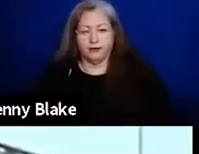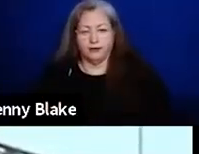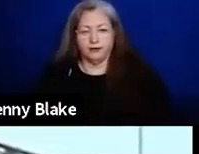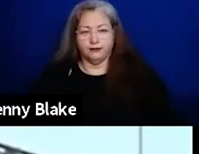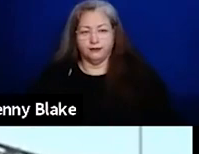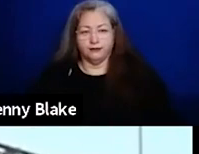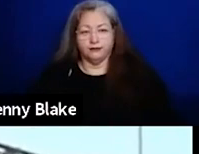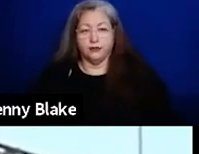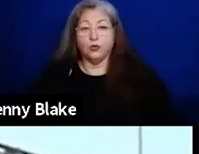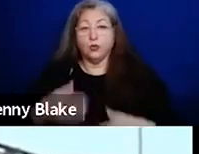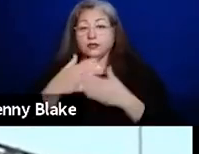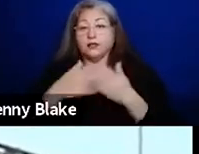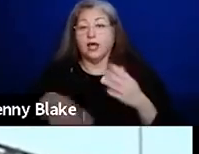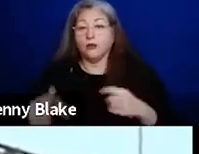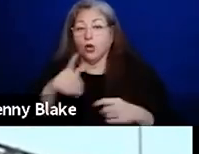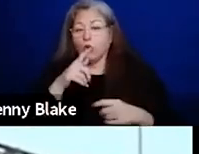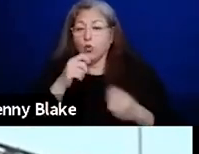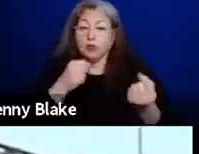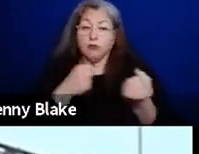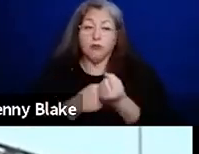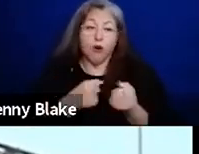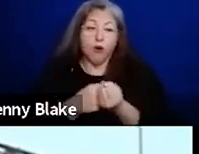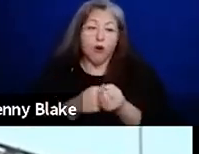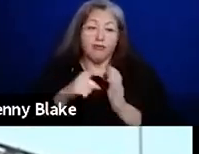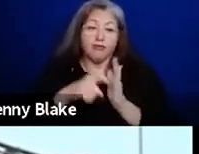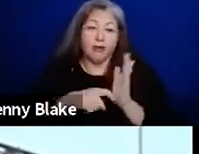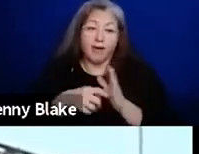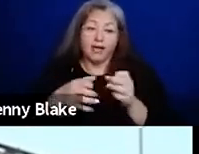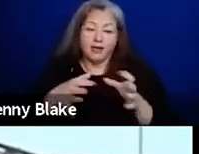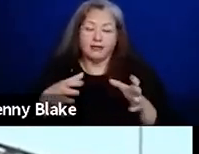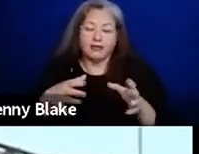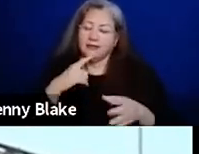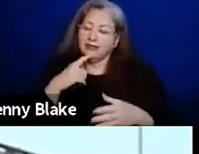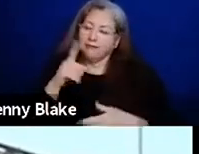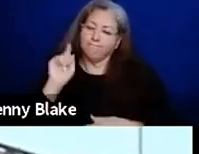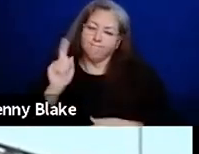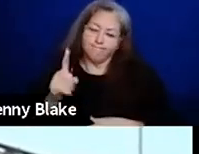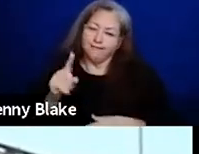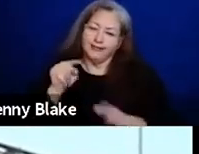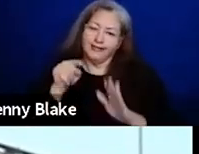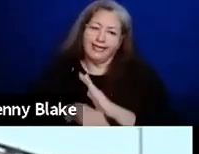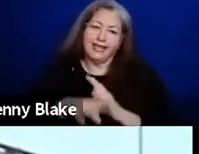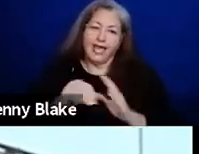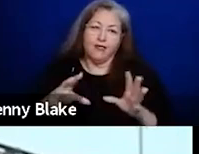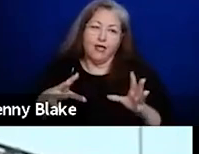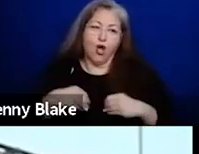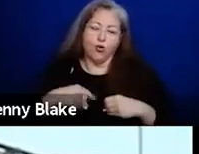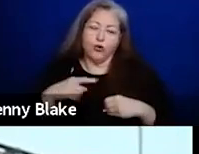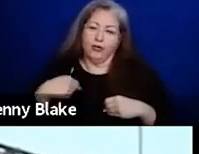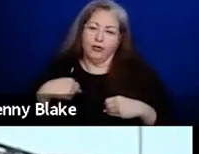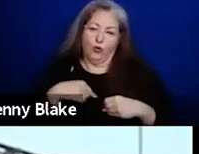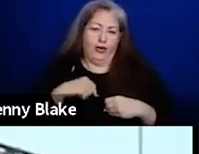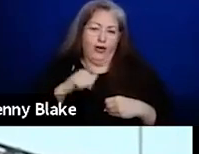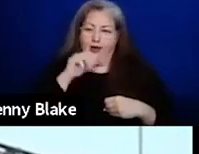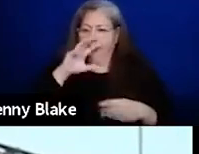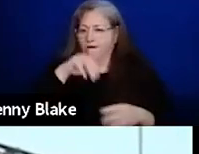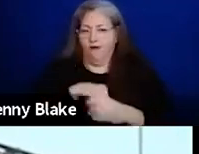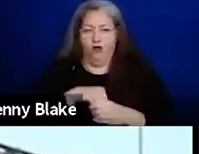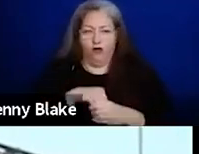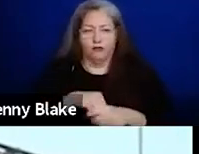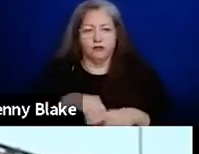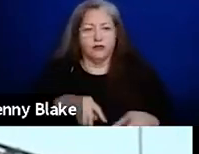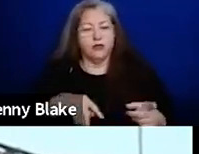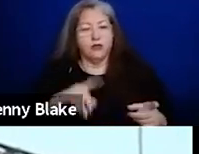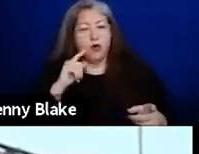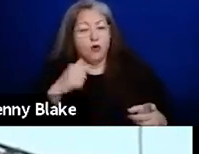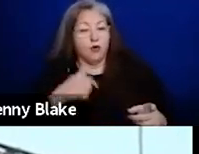Some of those in favor of the mine's expansion have condemned the killing, saying they and the mine owners had nothing to do with it. To me, it